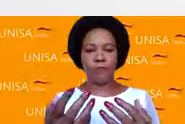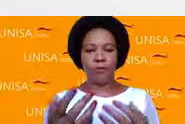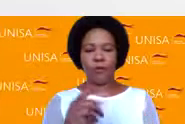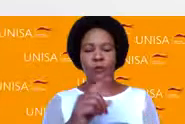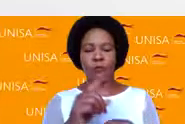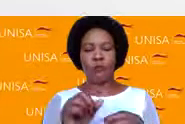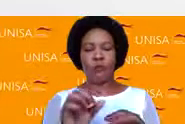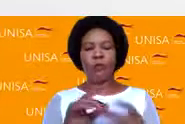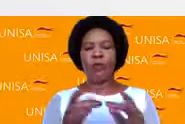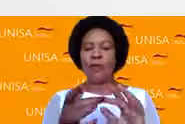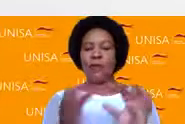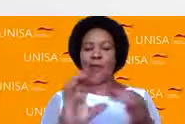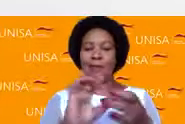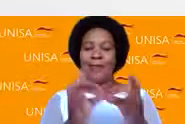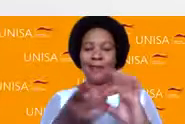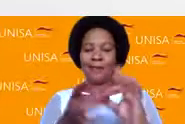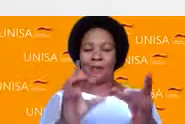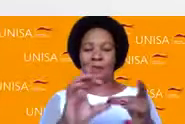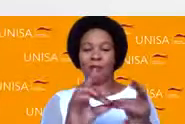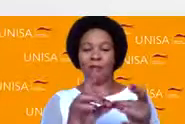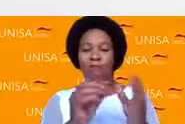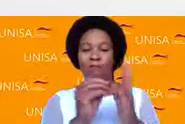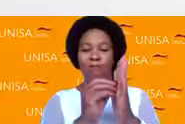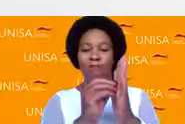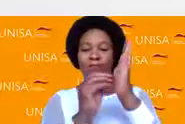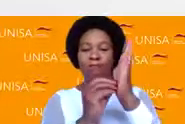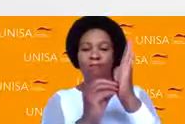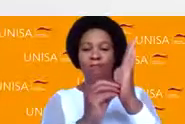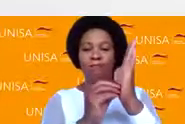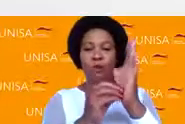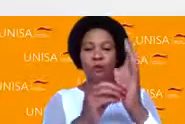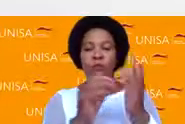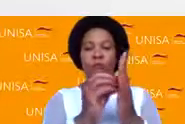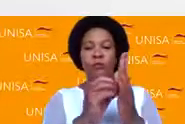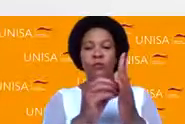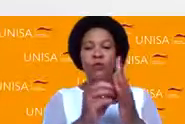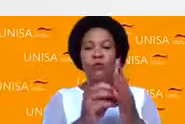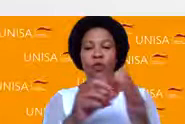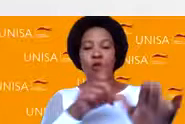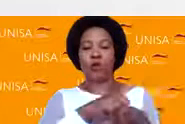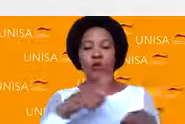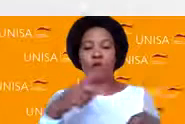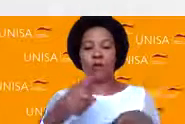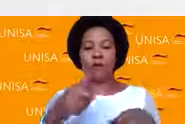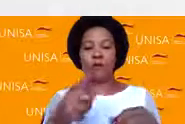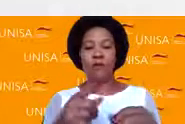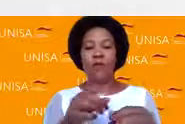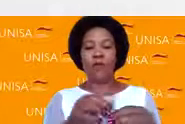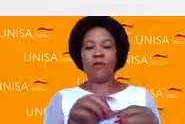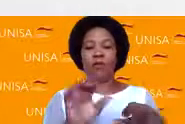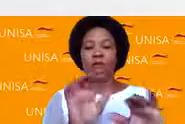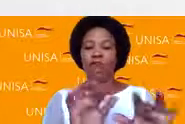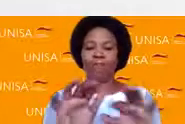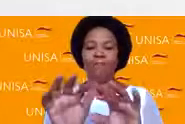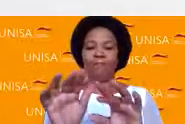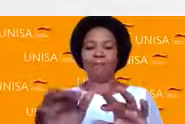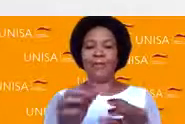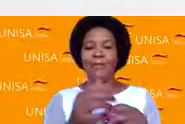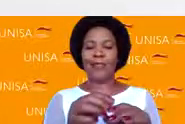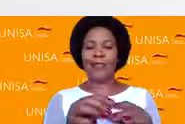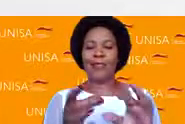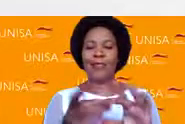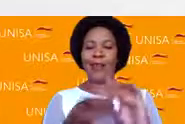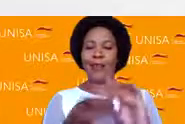link. So in the chat, I will put the longer link. If you're unable to see the chat, you can also type in the link displayed